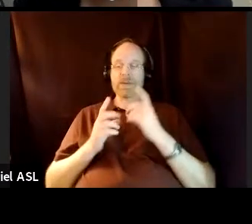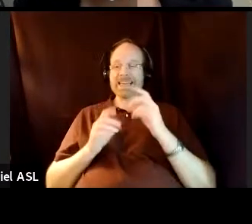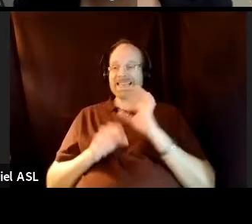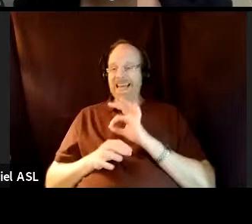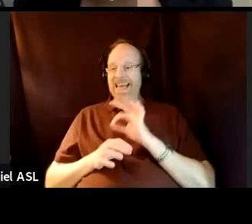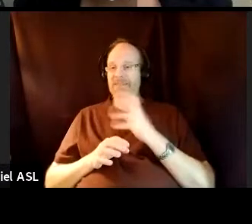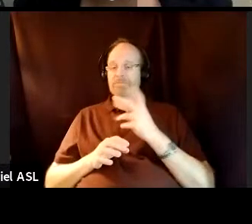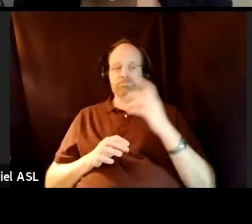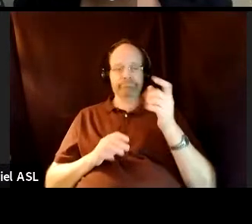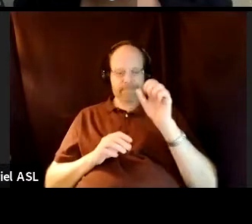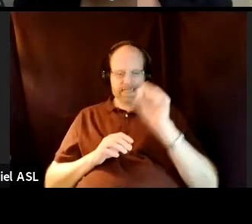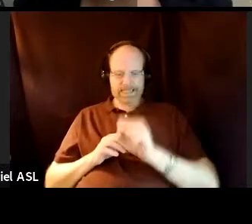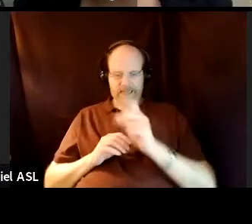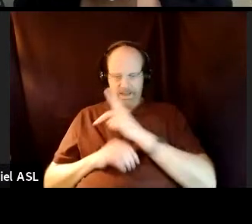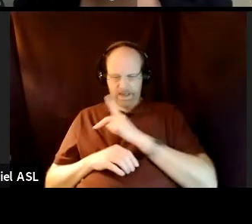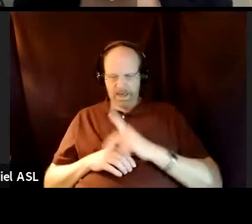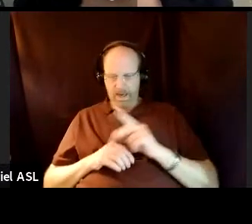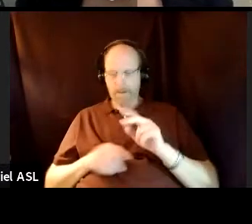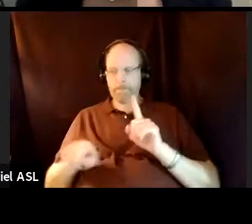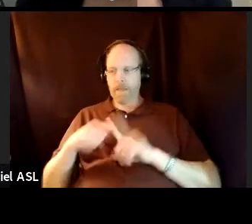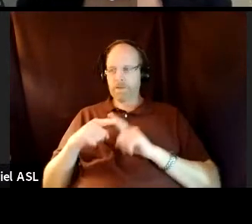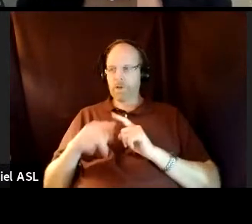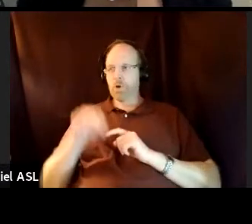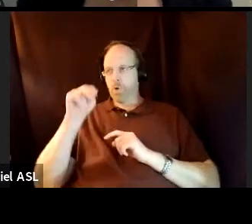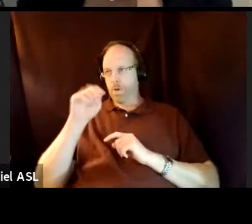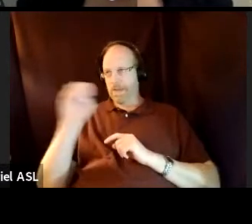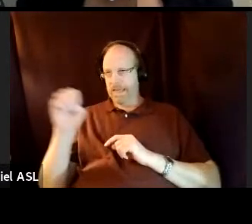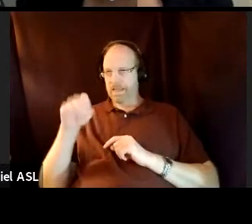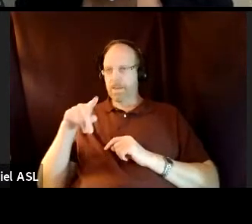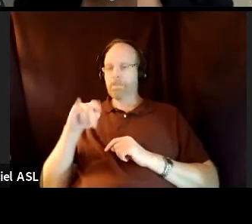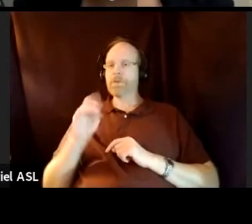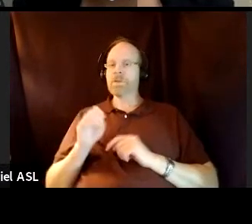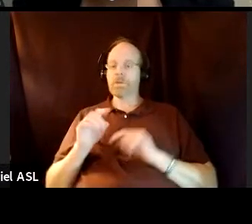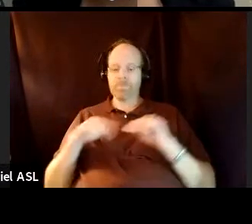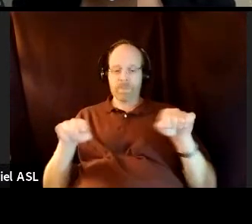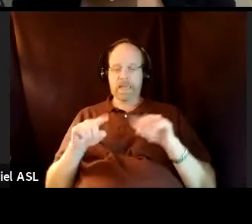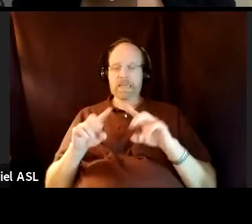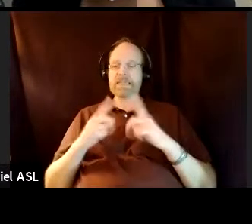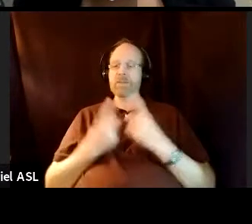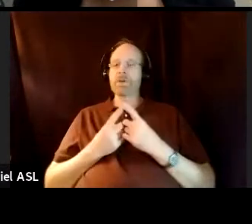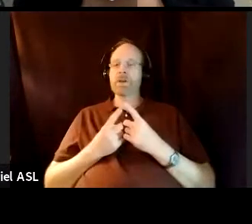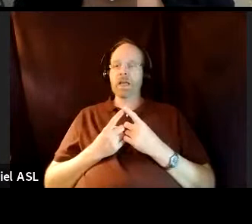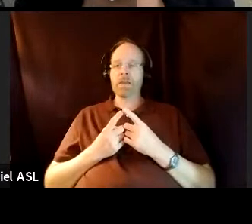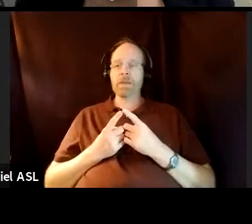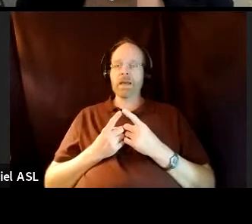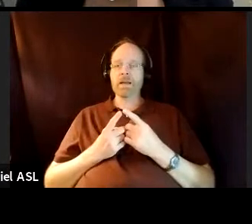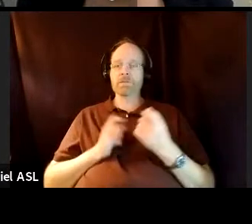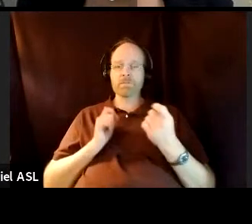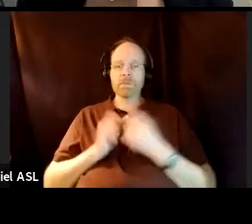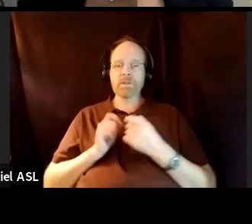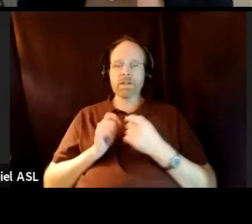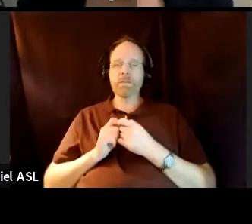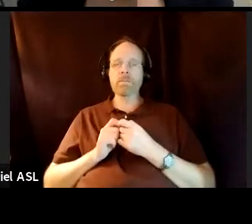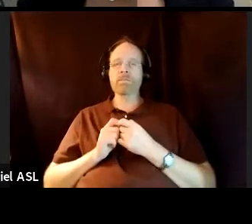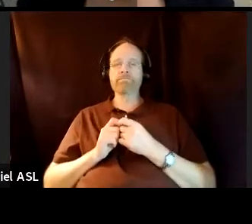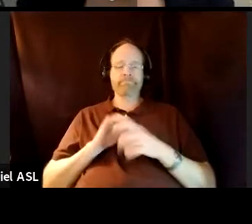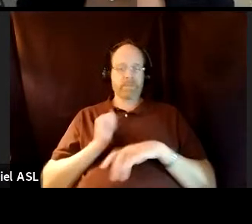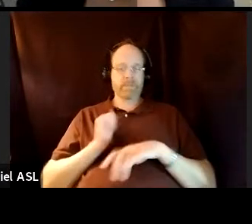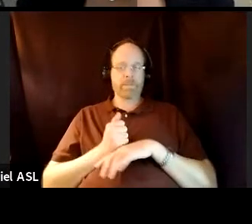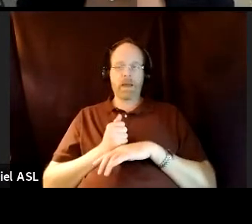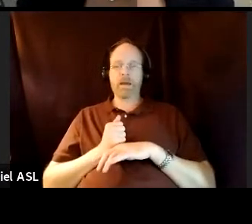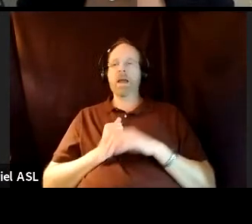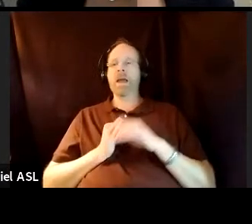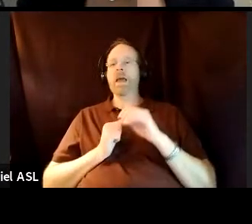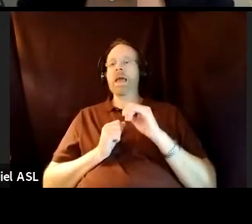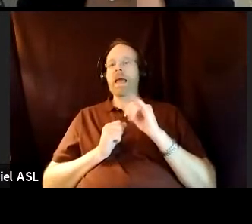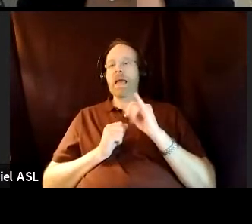South King plus Northeast Pierce. These districts can be sensibly and exactly defined by county officials once actual